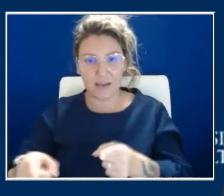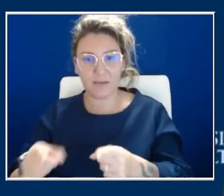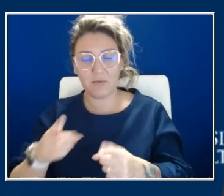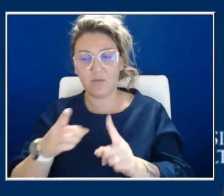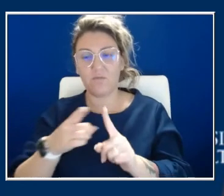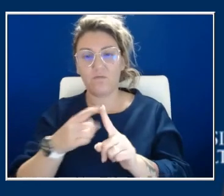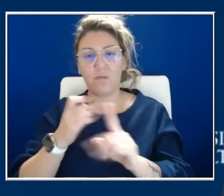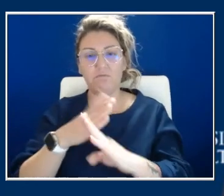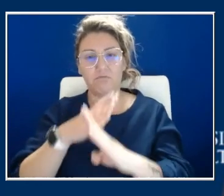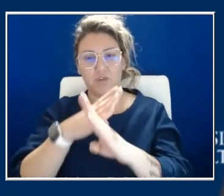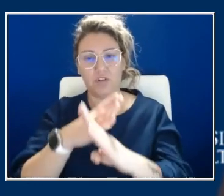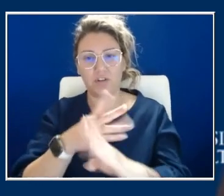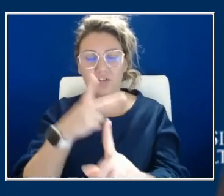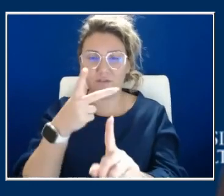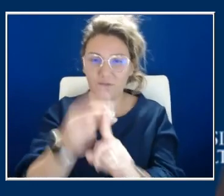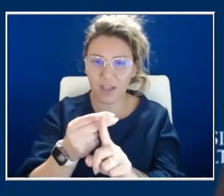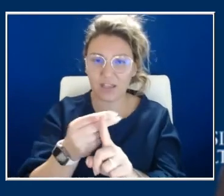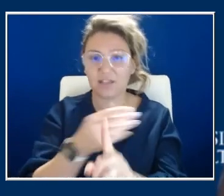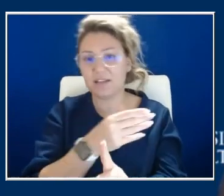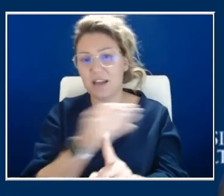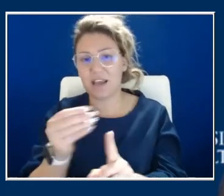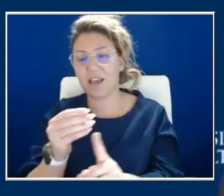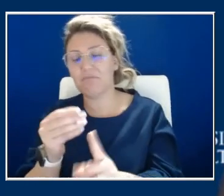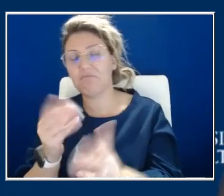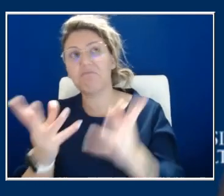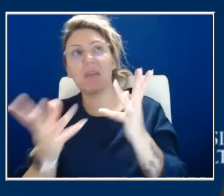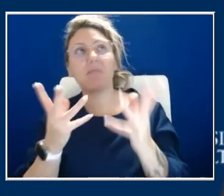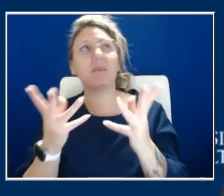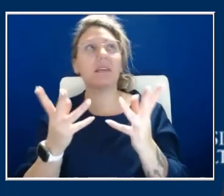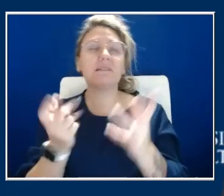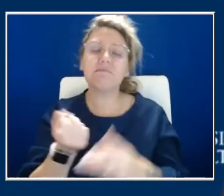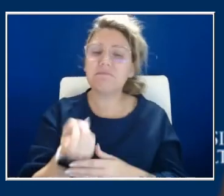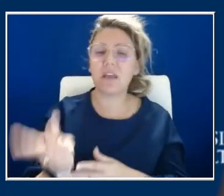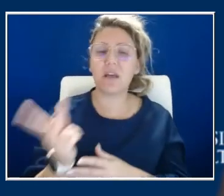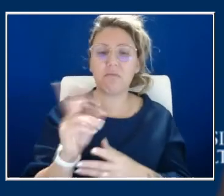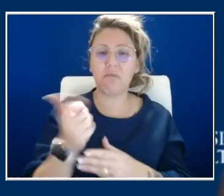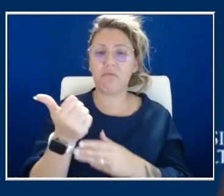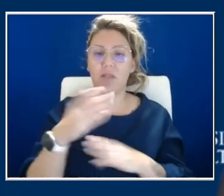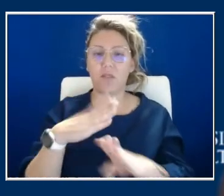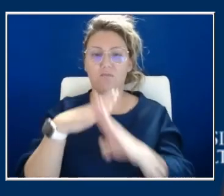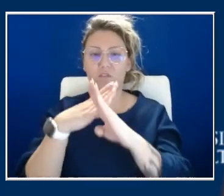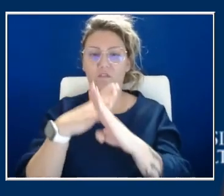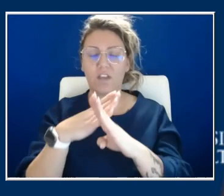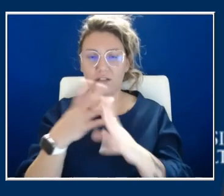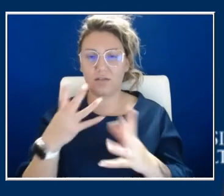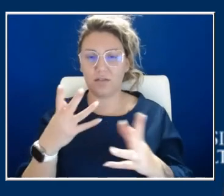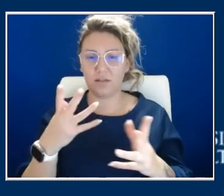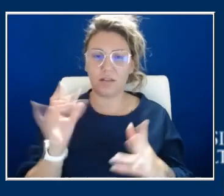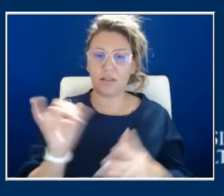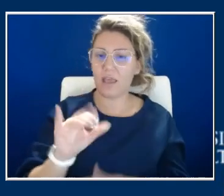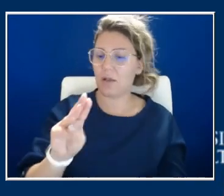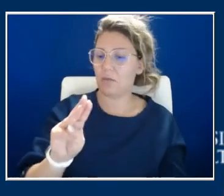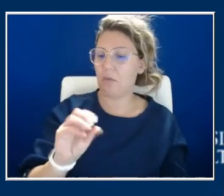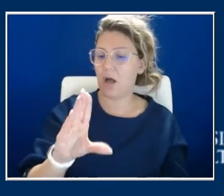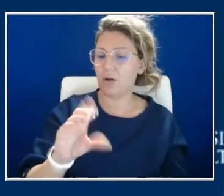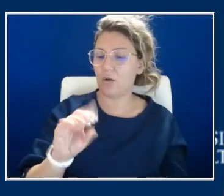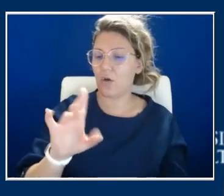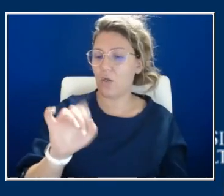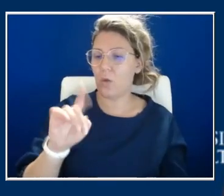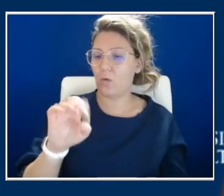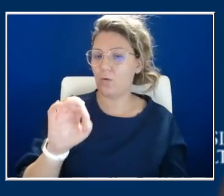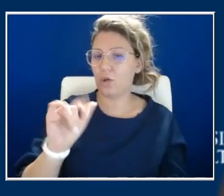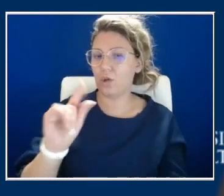protection, vaccinations, and even maybe some other preventive measures like monoclonal antibody, both for